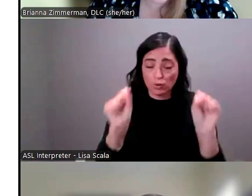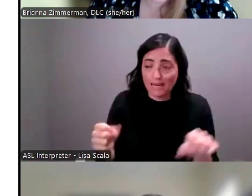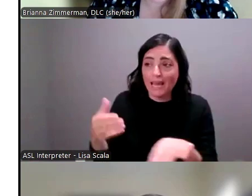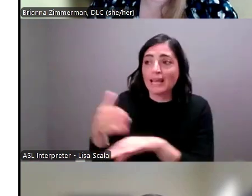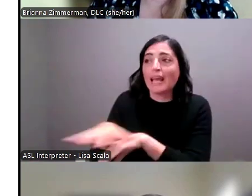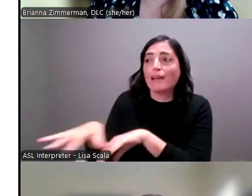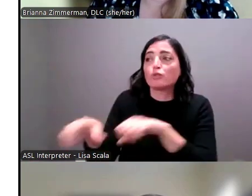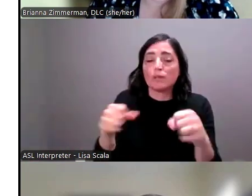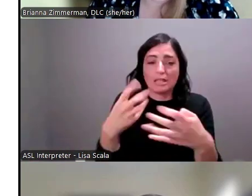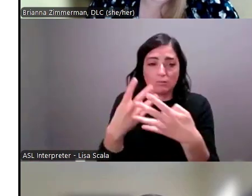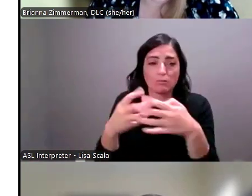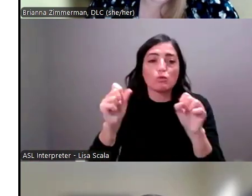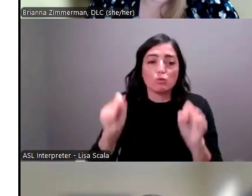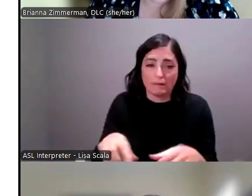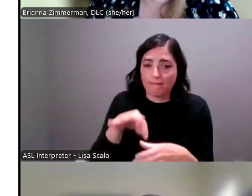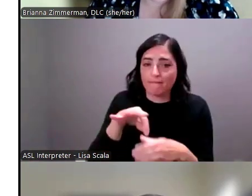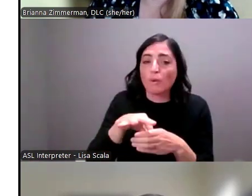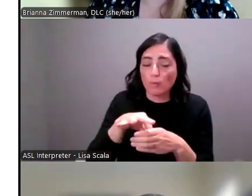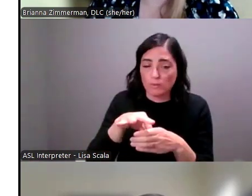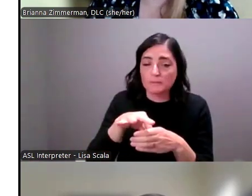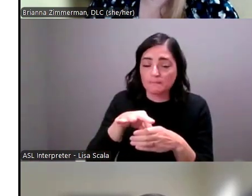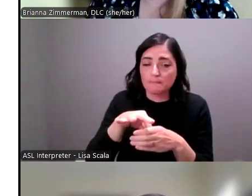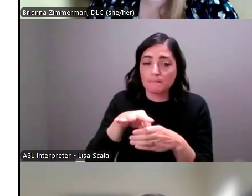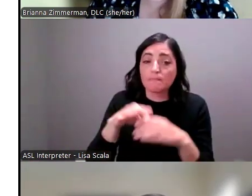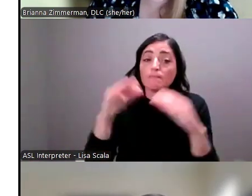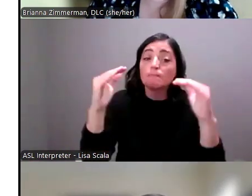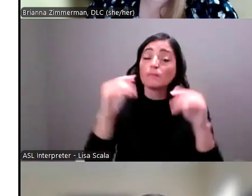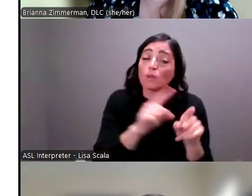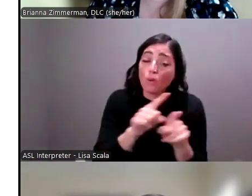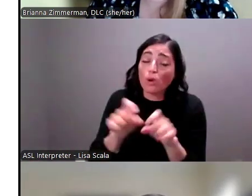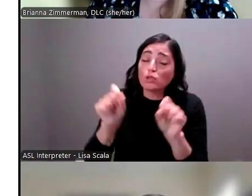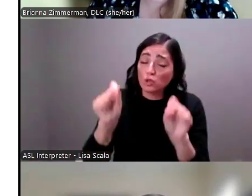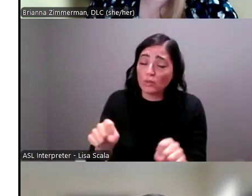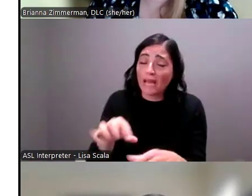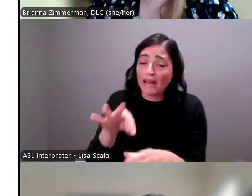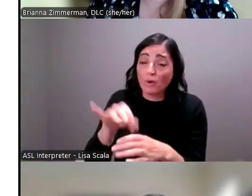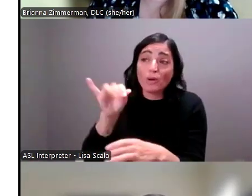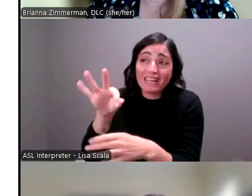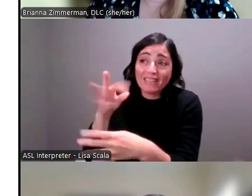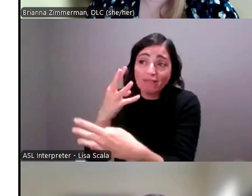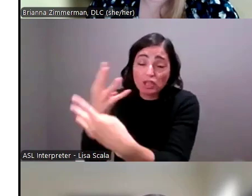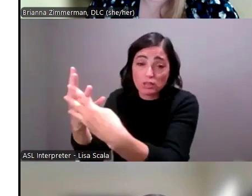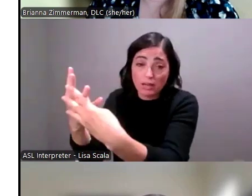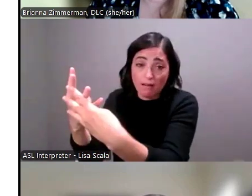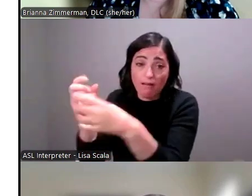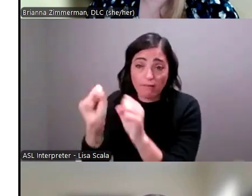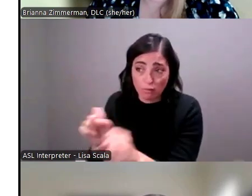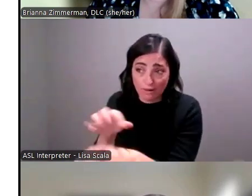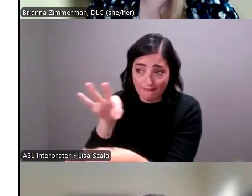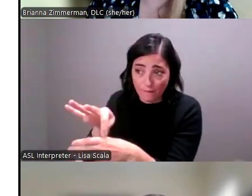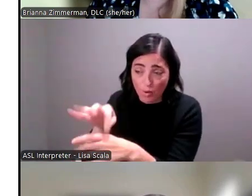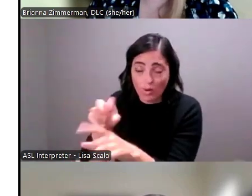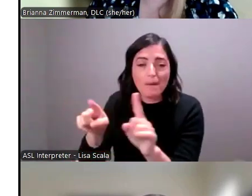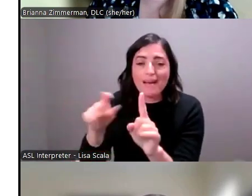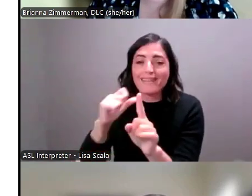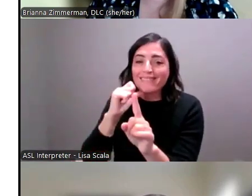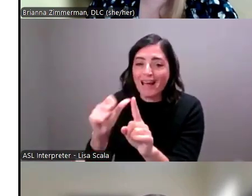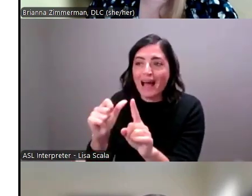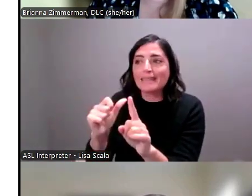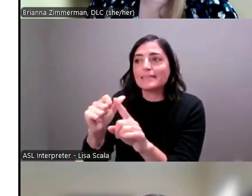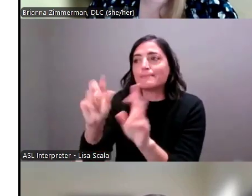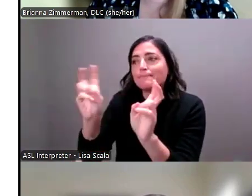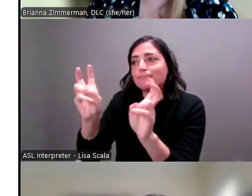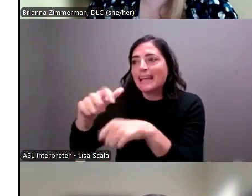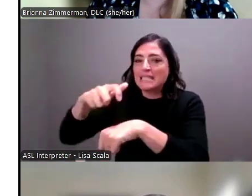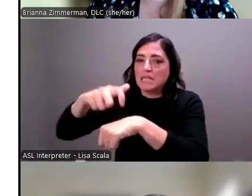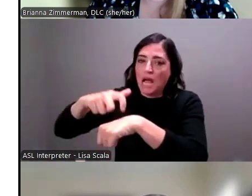probation. You can also vote if you're incarcerated but you're not currently serving time